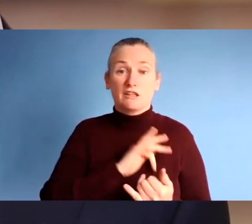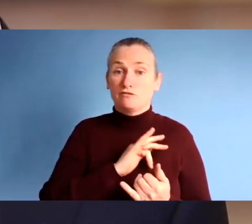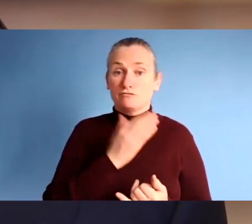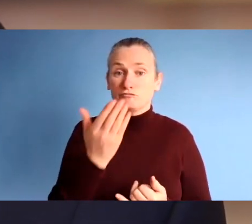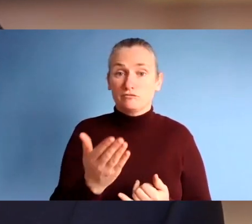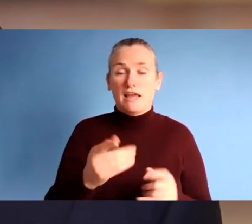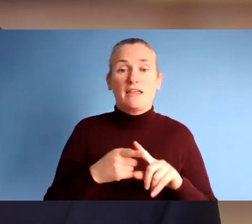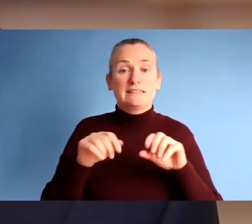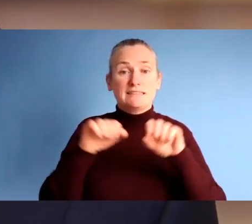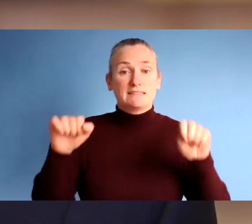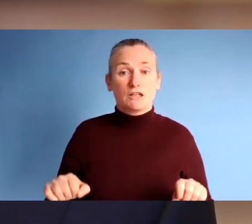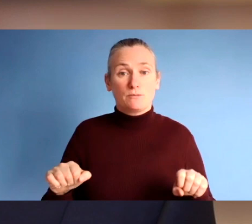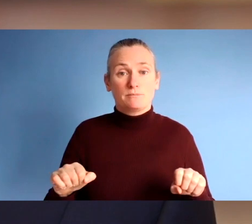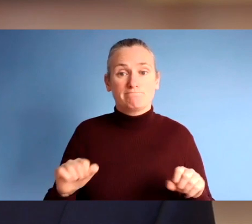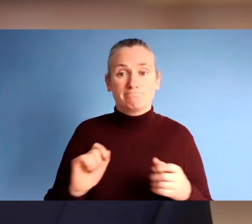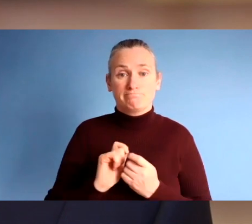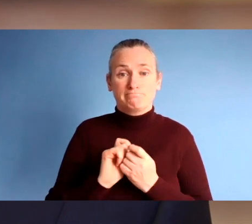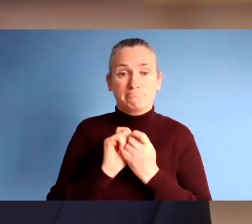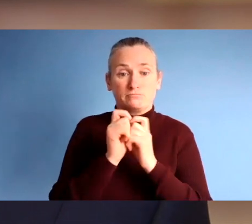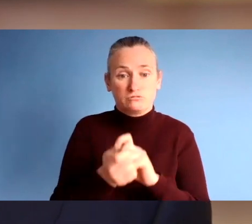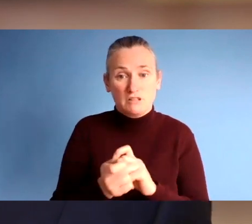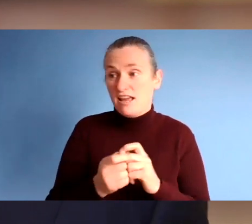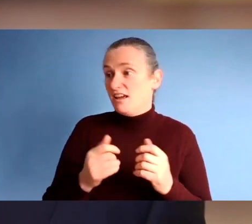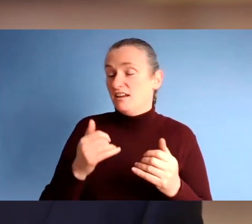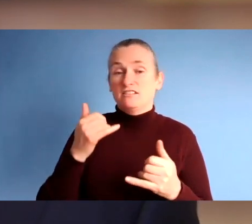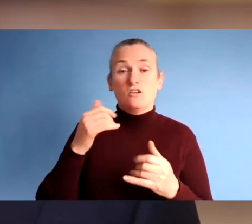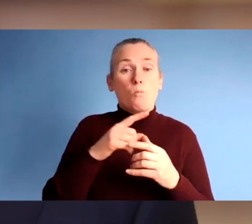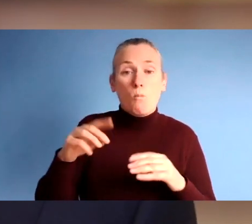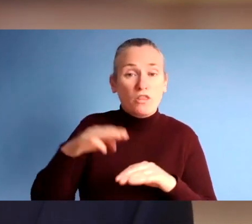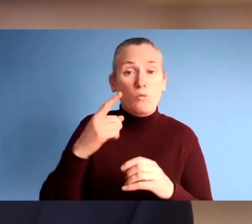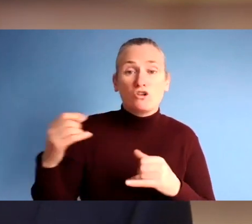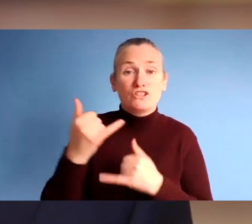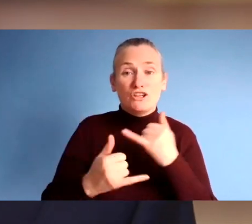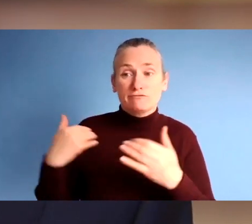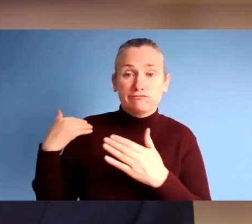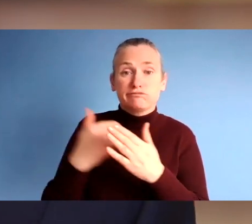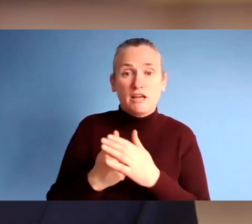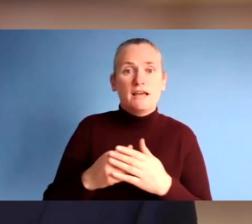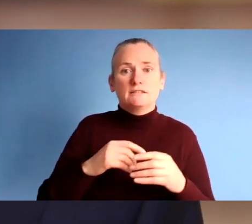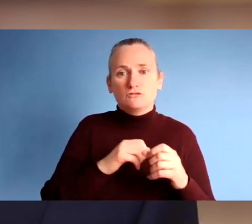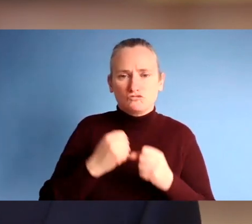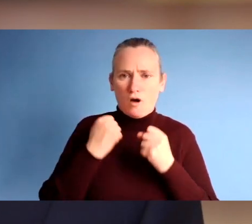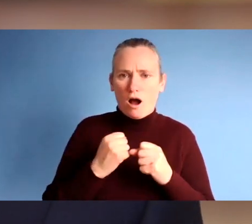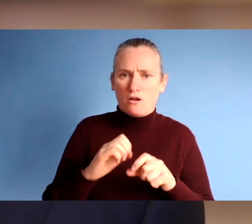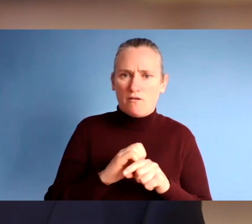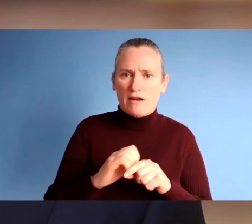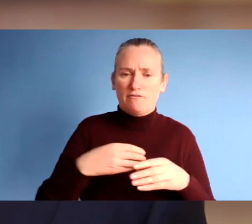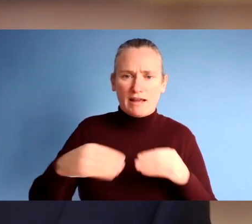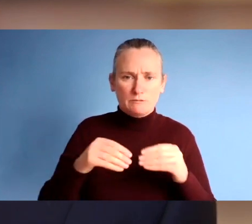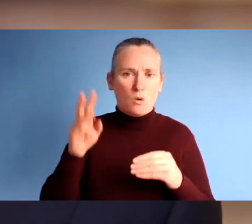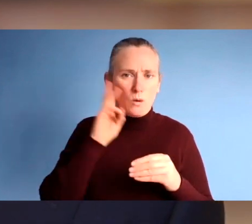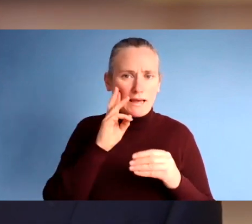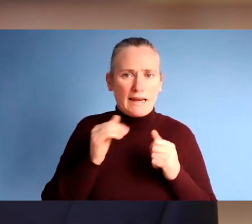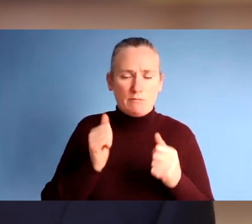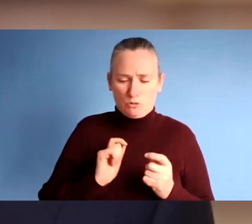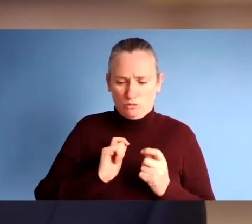the system, evolving literally over centuries in some cases, is robust and flexible and willing and able to